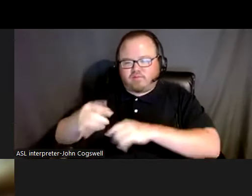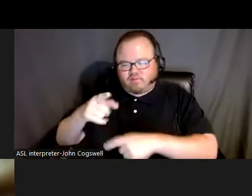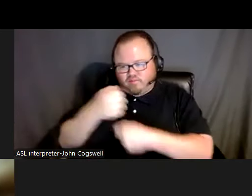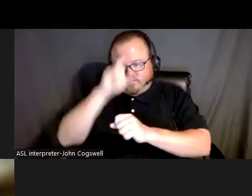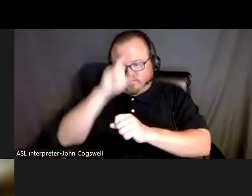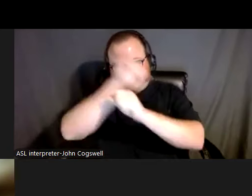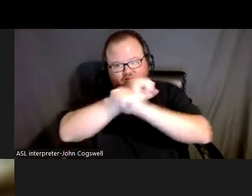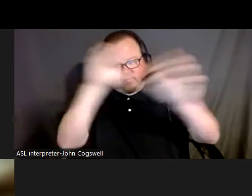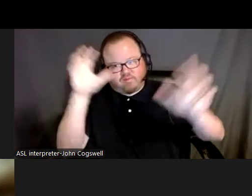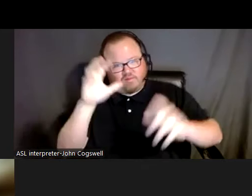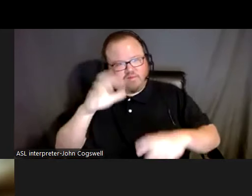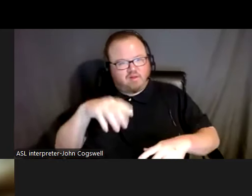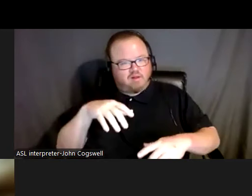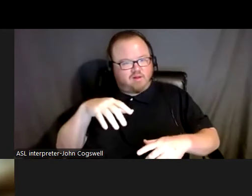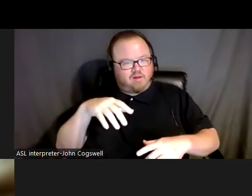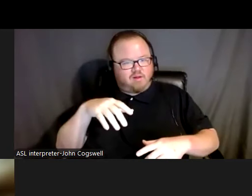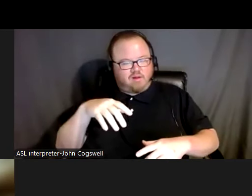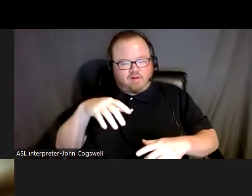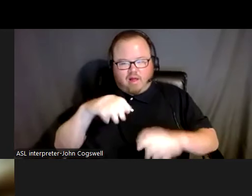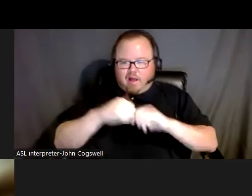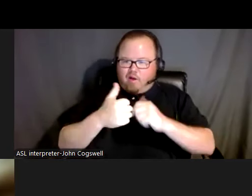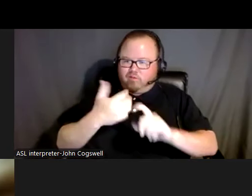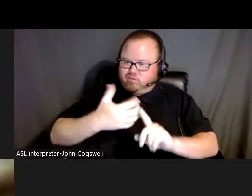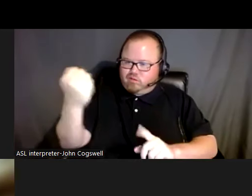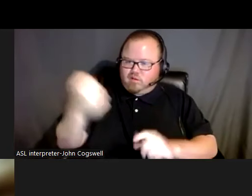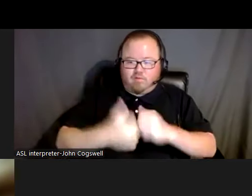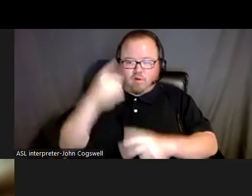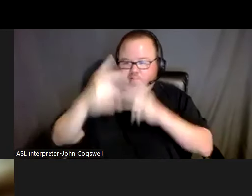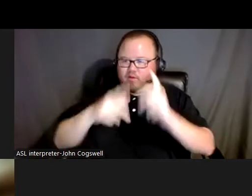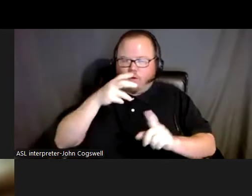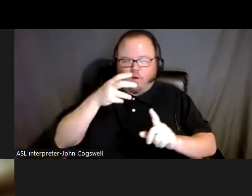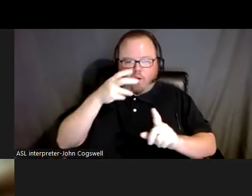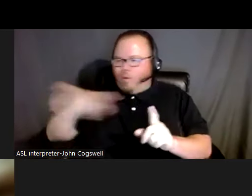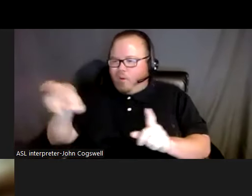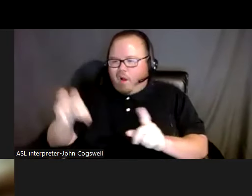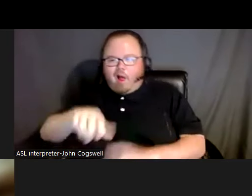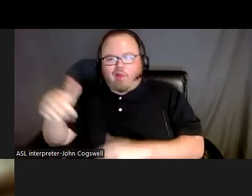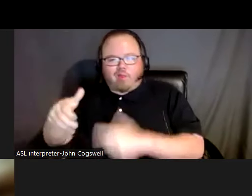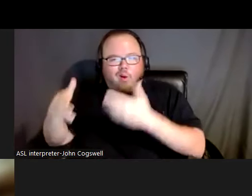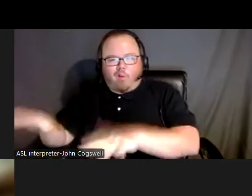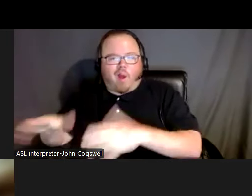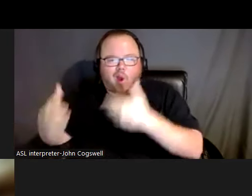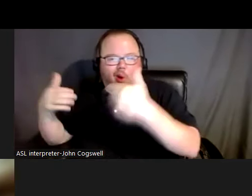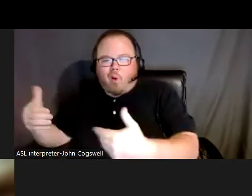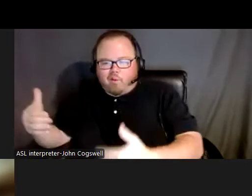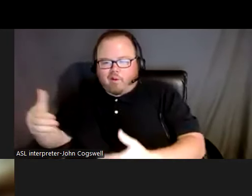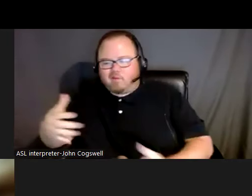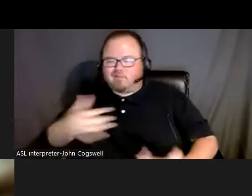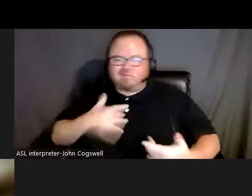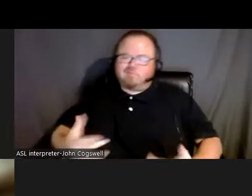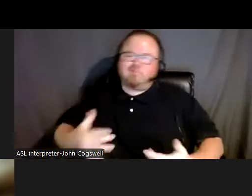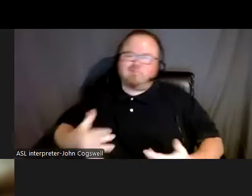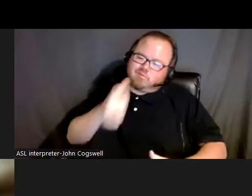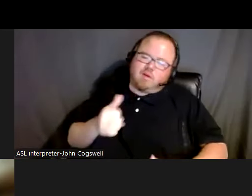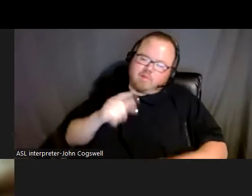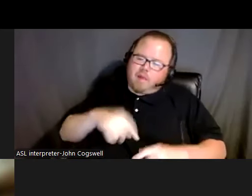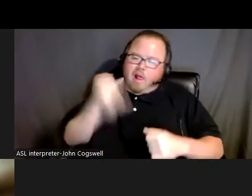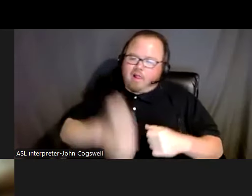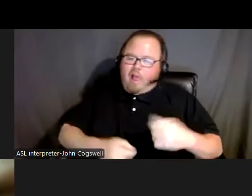you've drawn that picture in your mind, most people don't switch from this to that. And we'll talk more about that in a second, but that's what that last bullet point